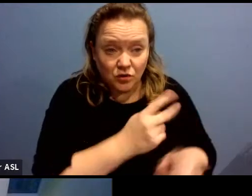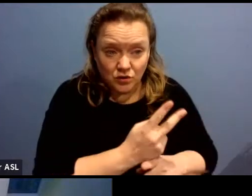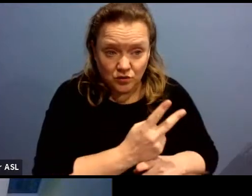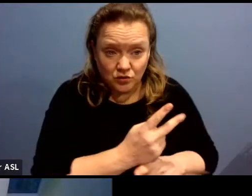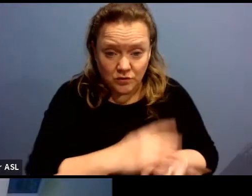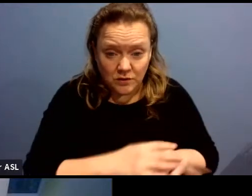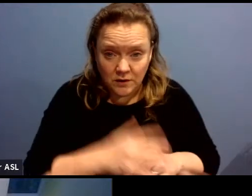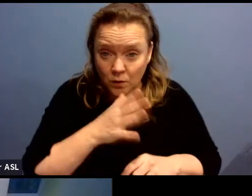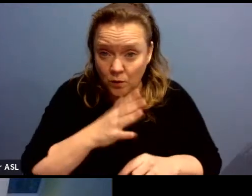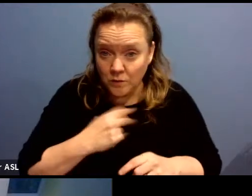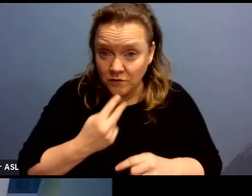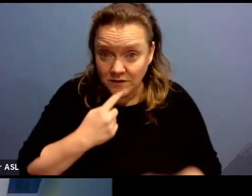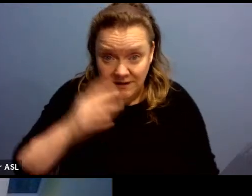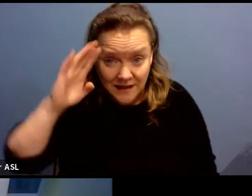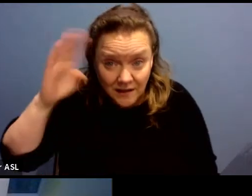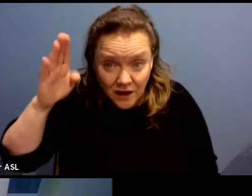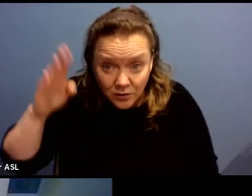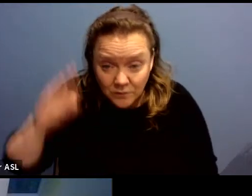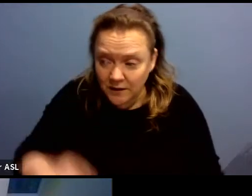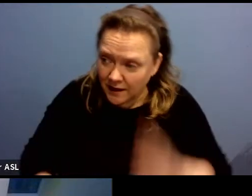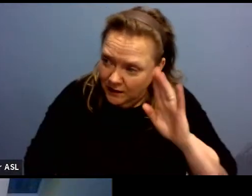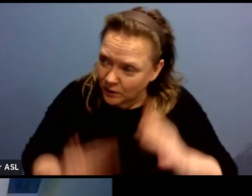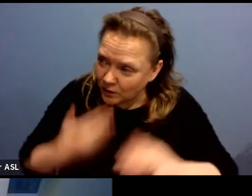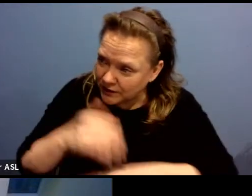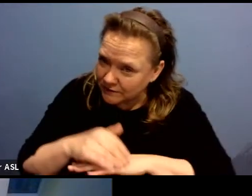Hello? Hello. Good evening.